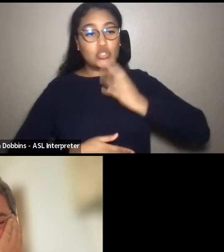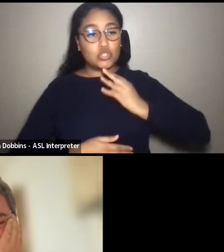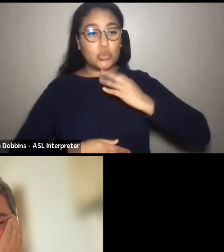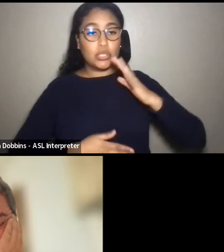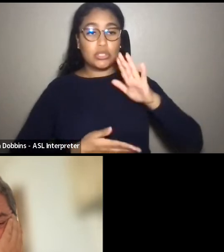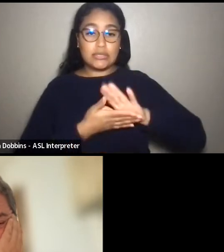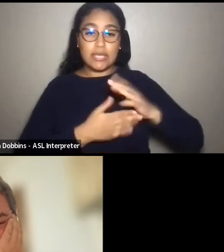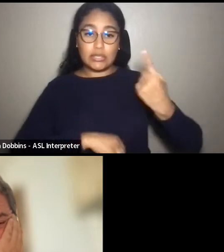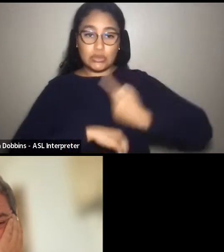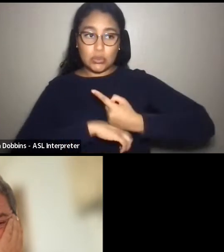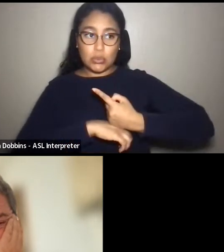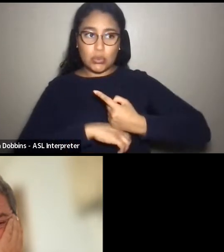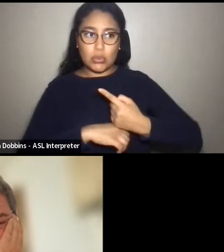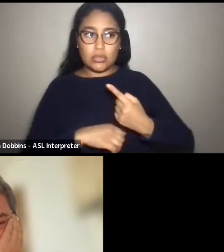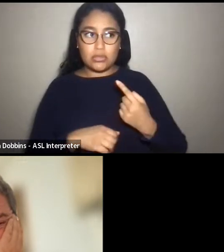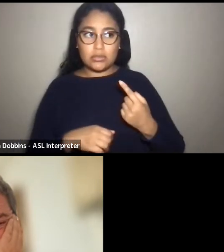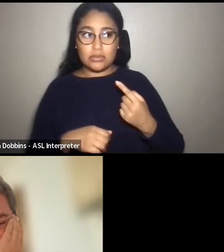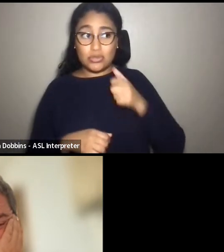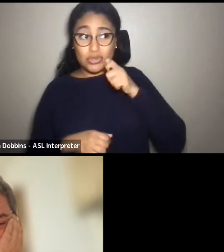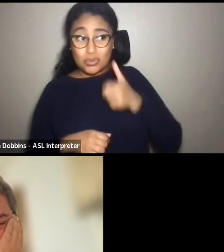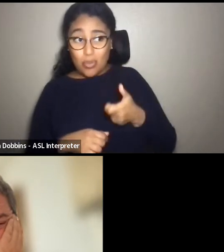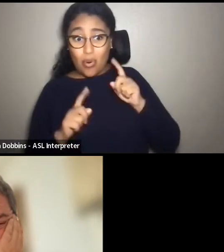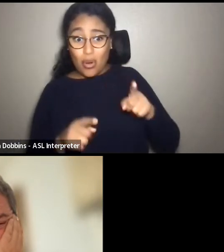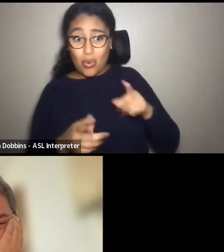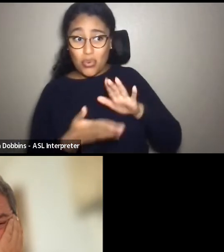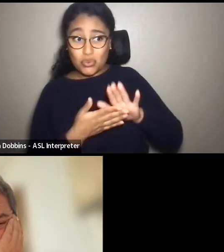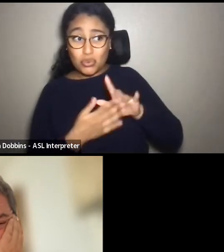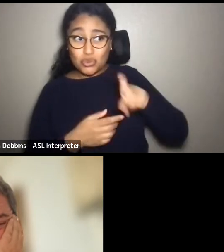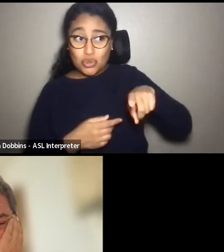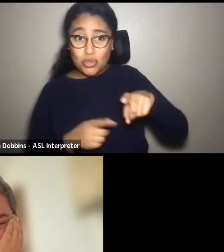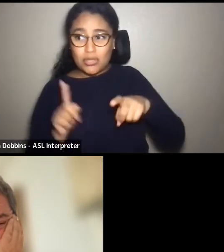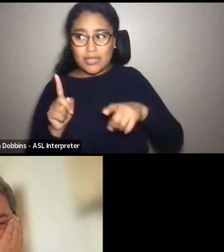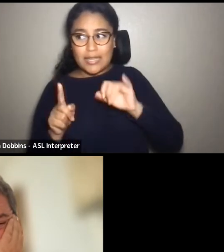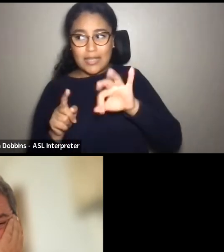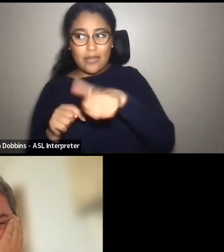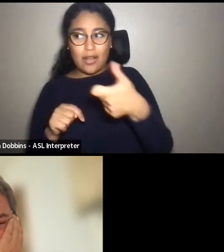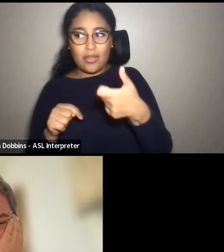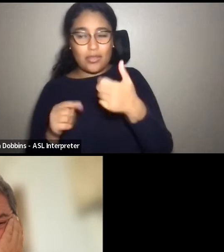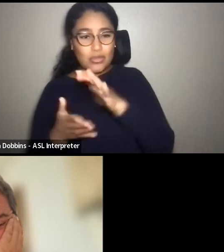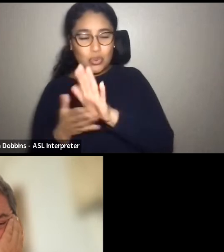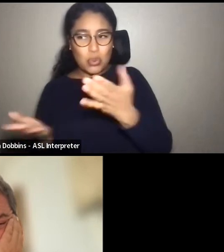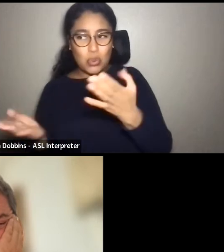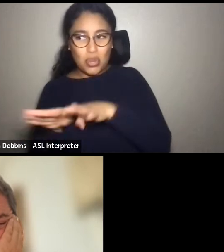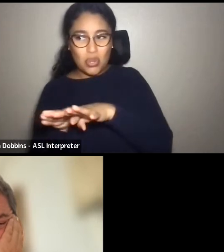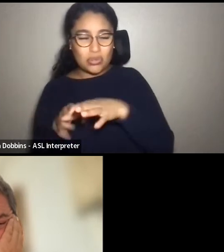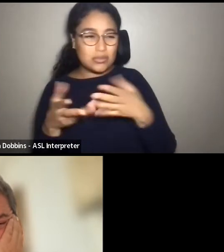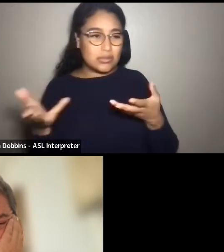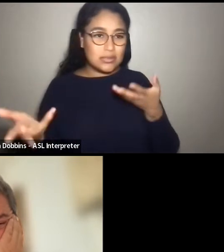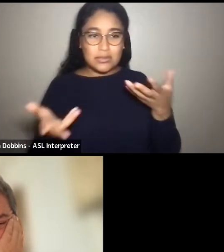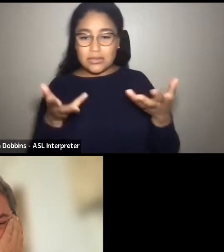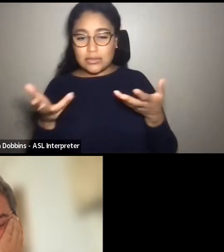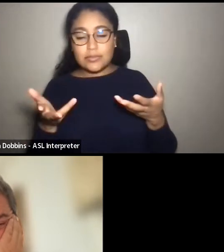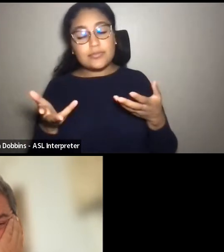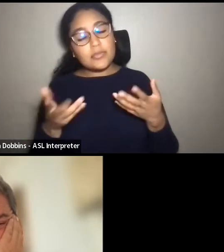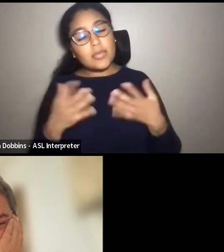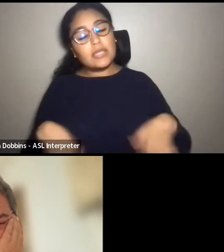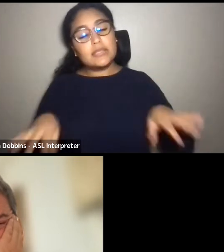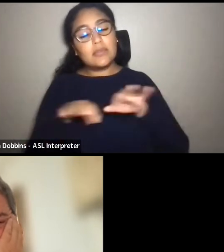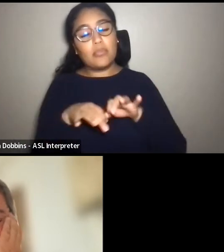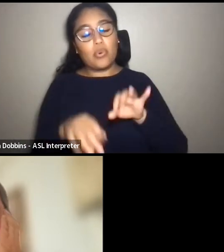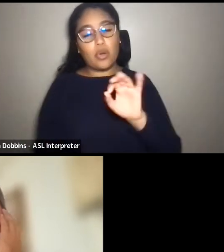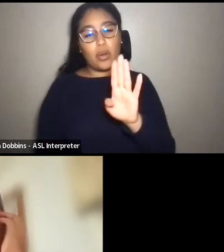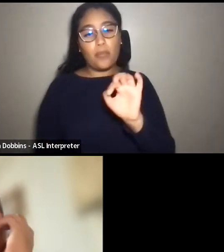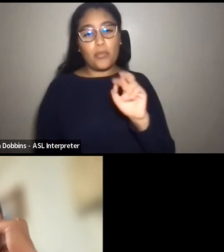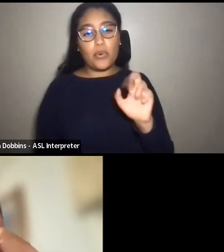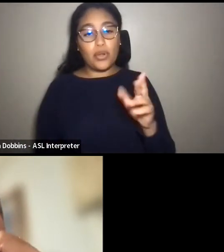said, am I safe? Should I go to school tomorrow? I urge the superintendent to issue a statement immediately